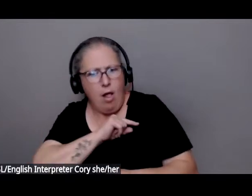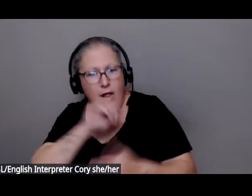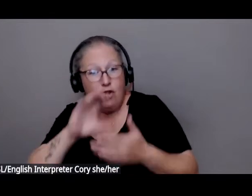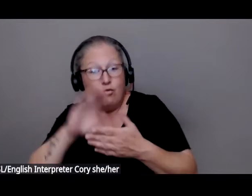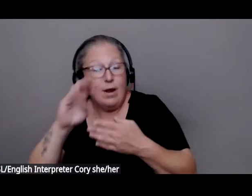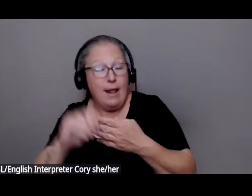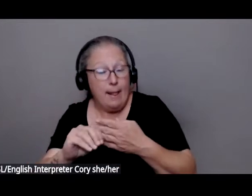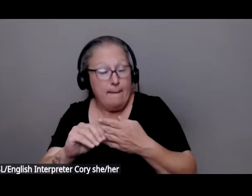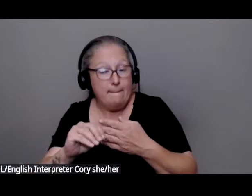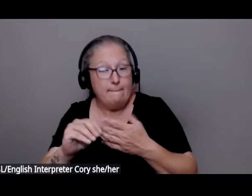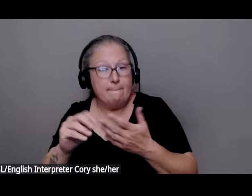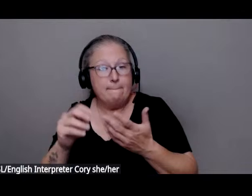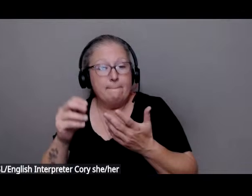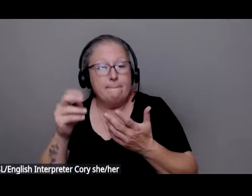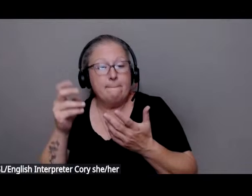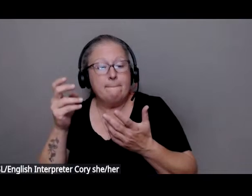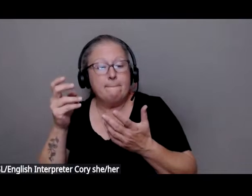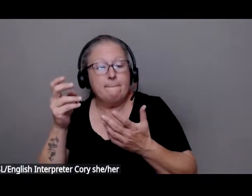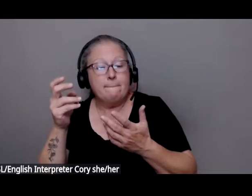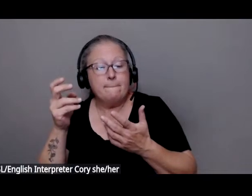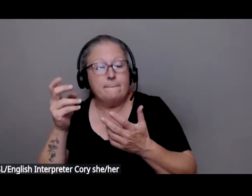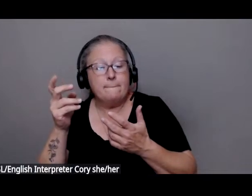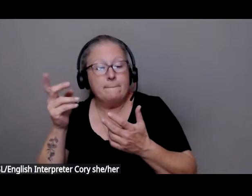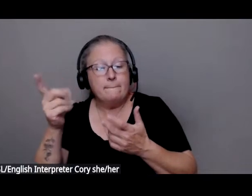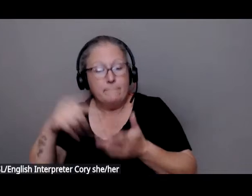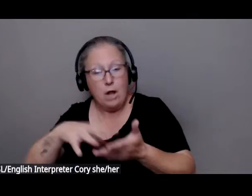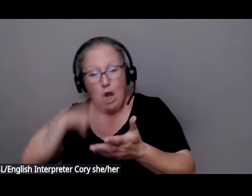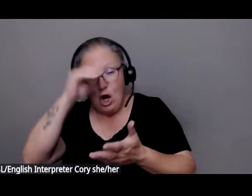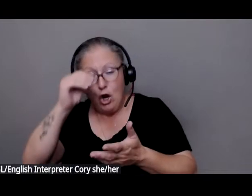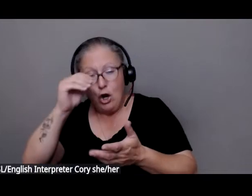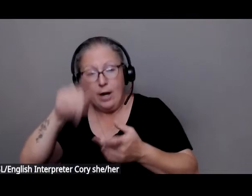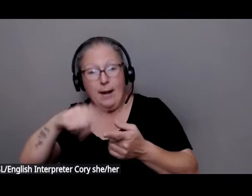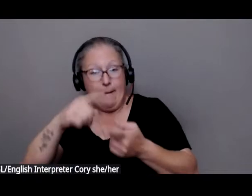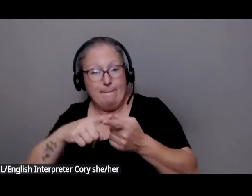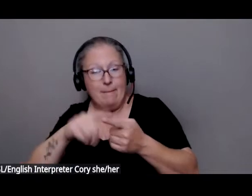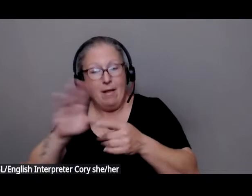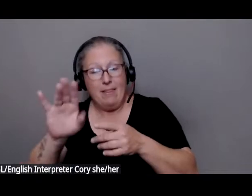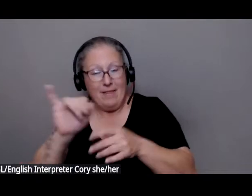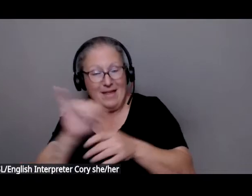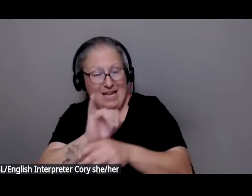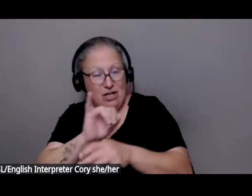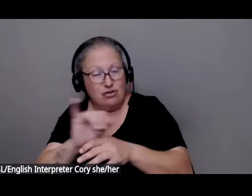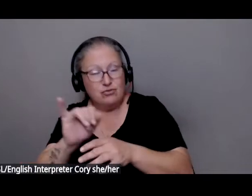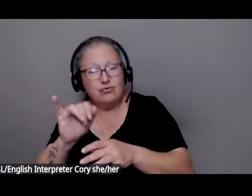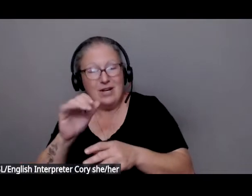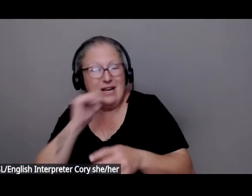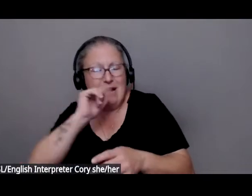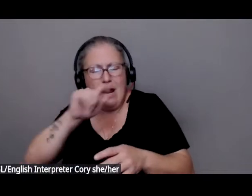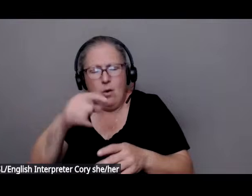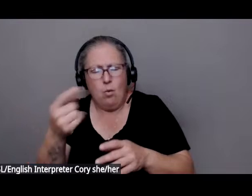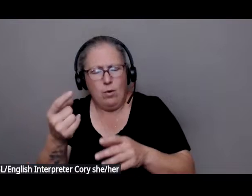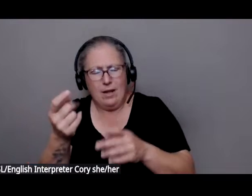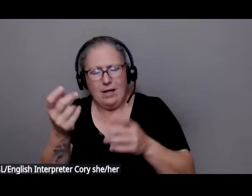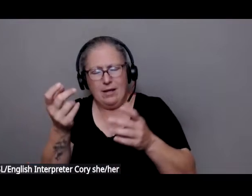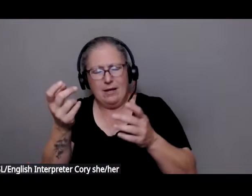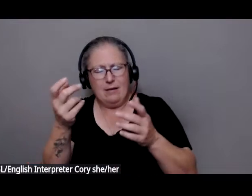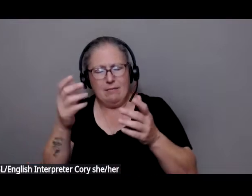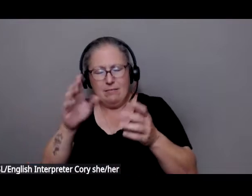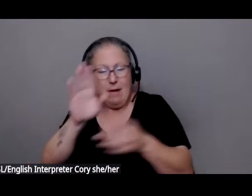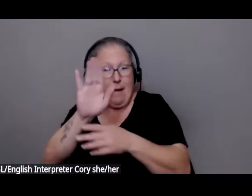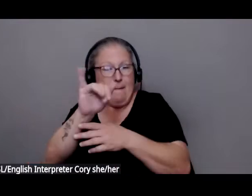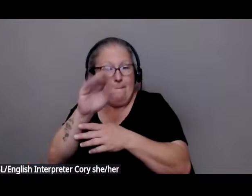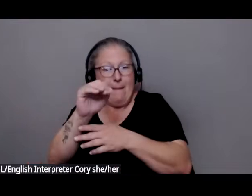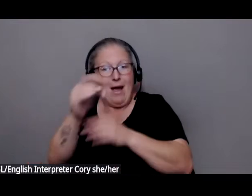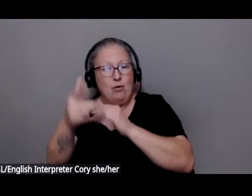curriculum where they are learning about the industry, and not just the biotech,